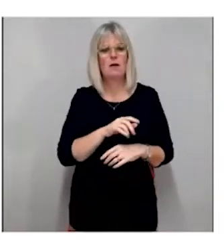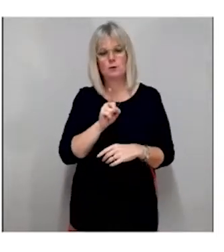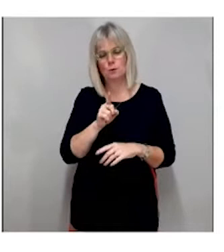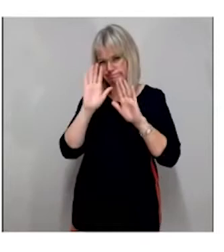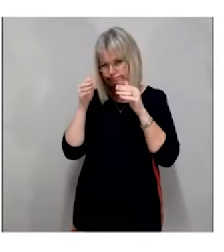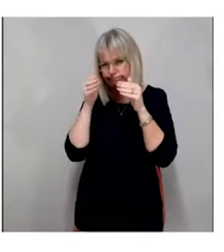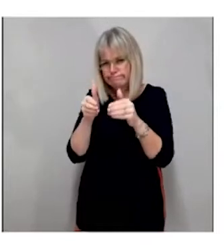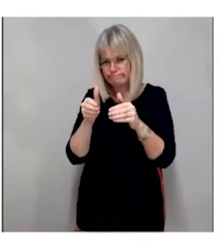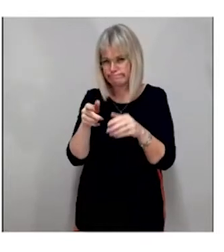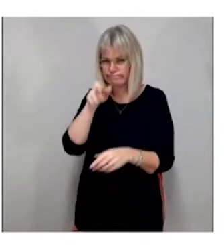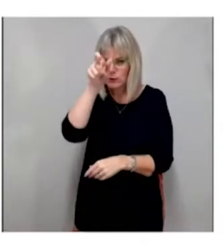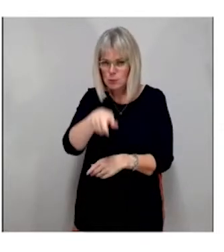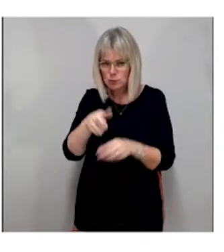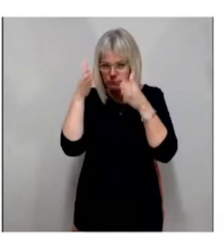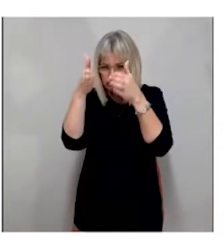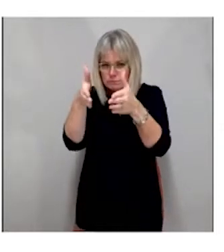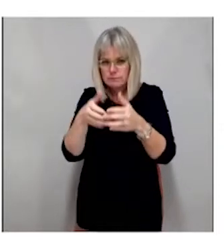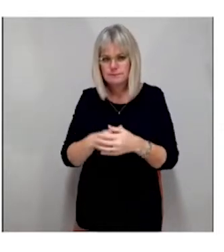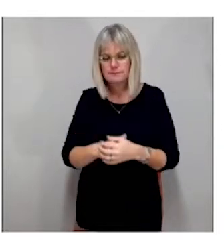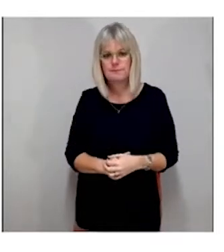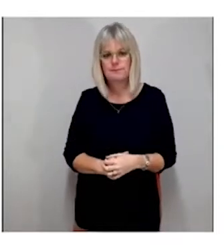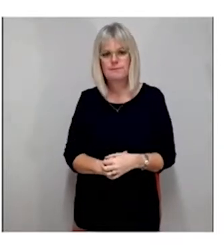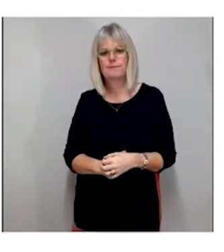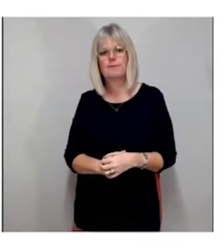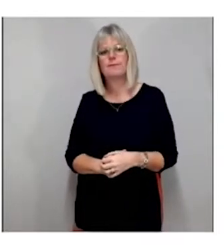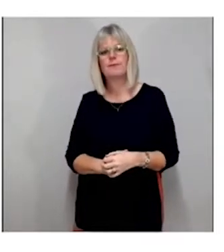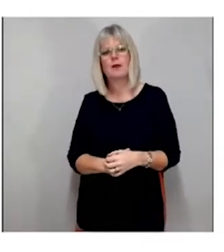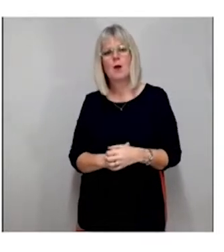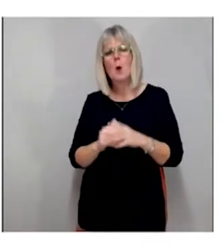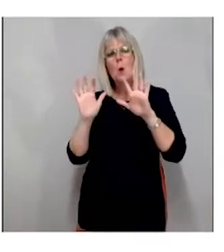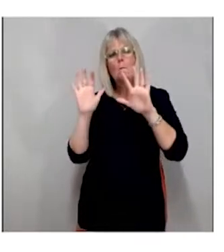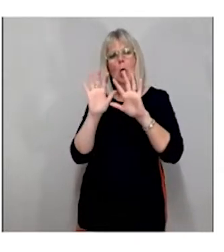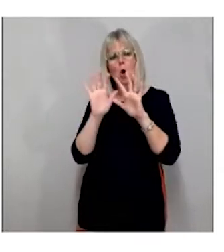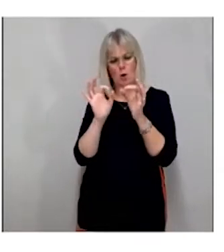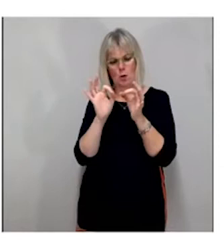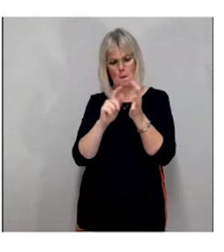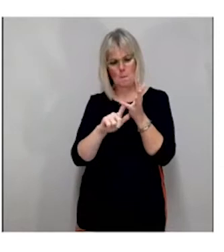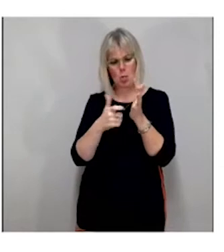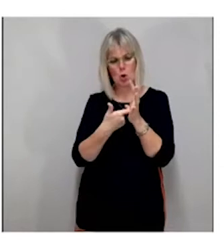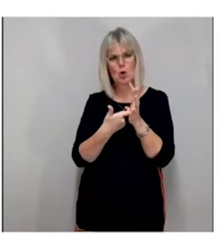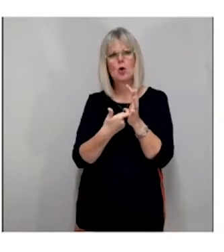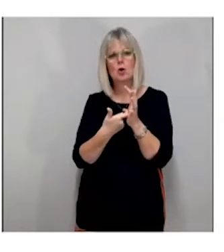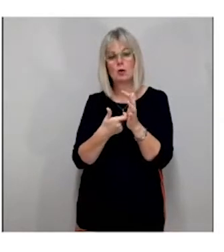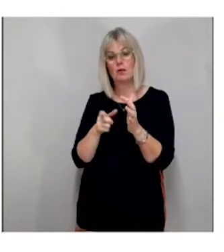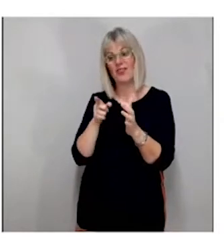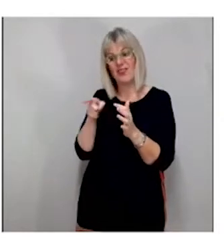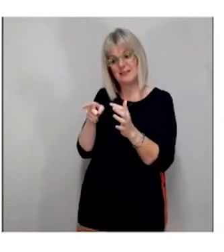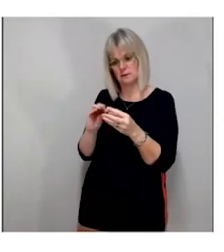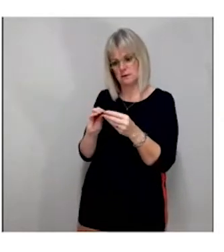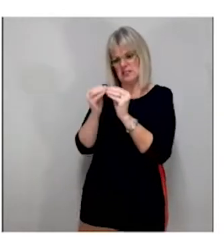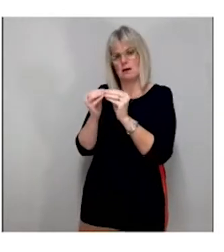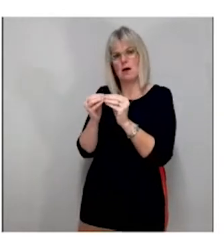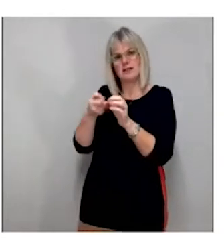side of the call. Now, Blur isn't the only feature that was designed by people with disabilities, but enjoyed by so